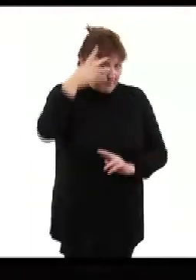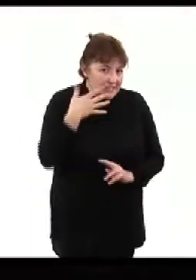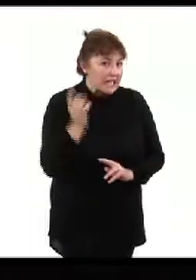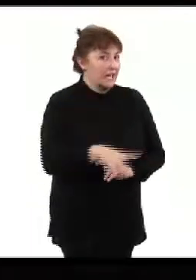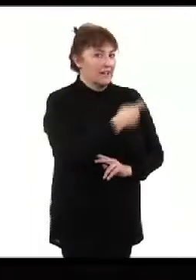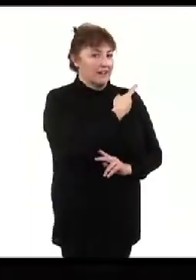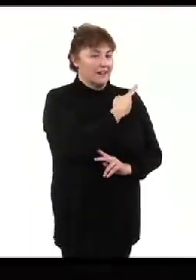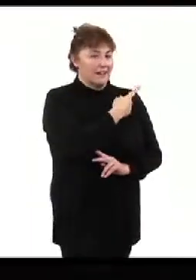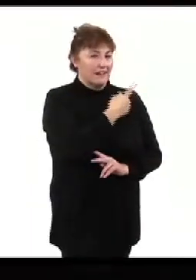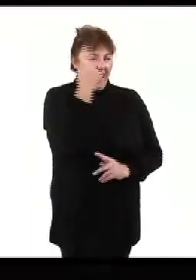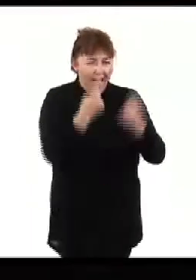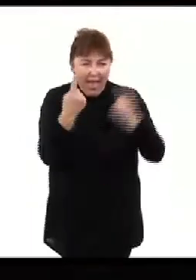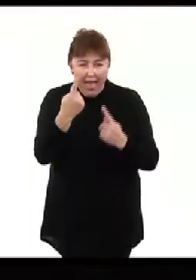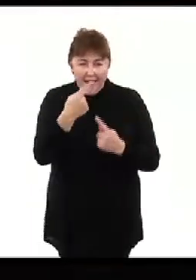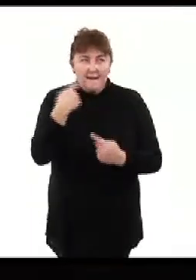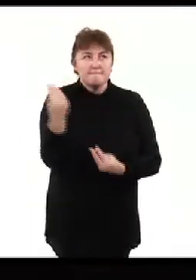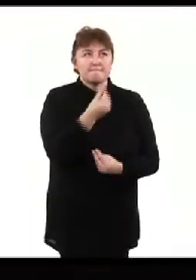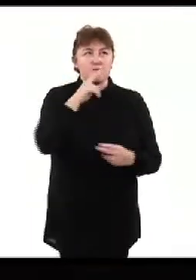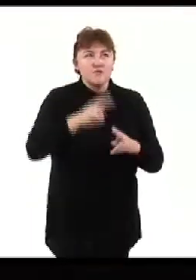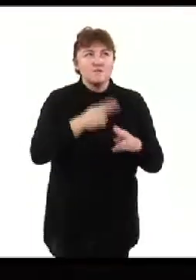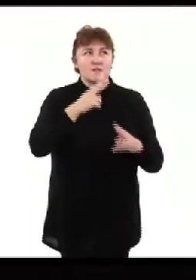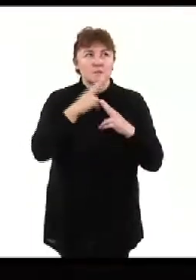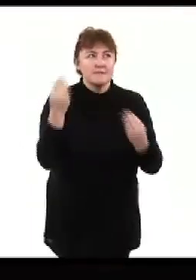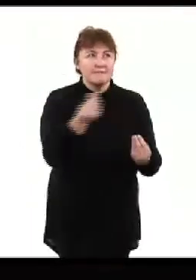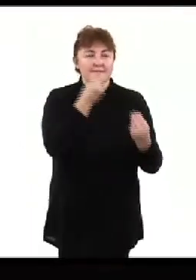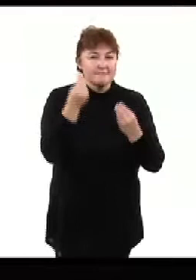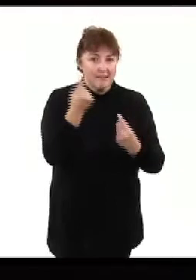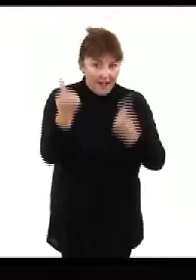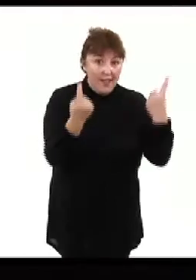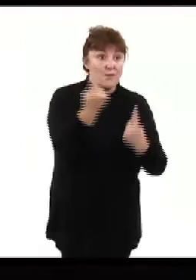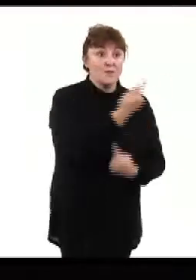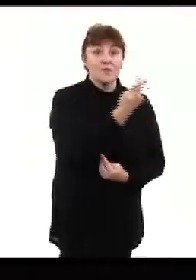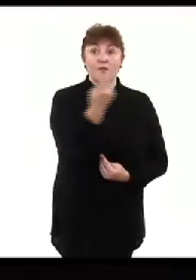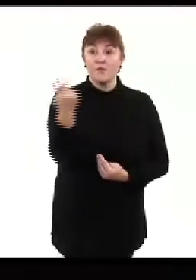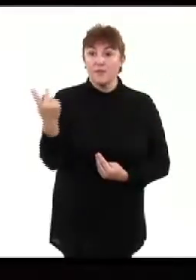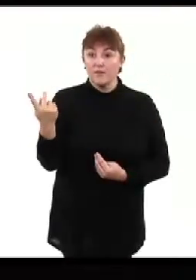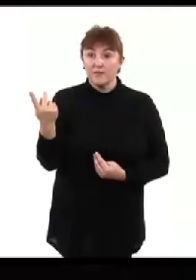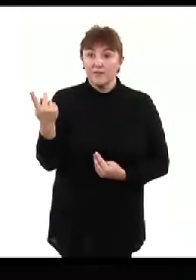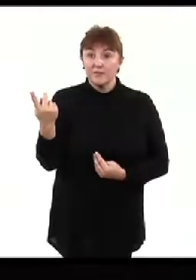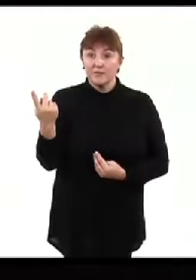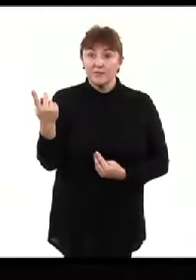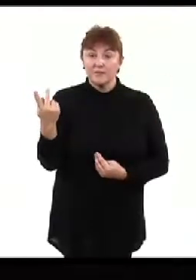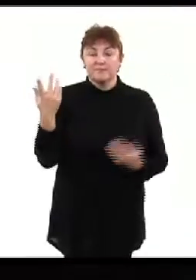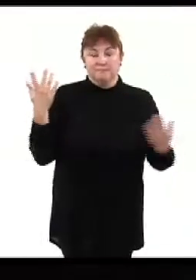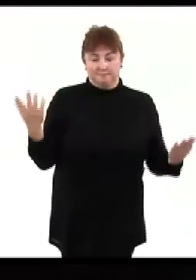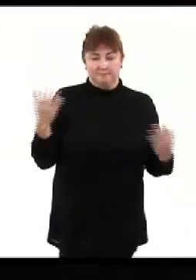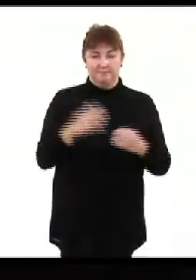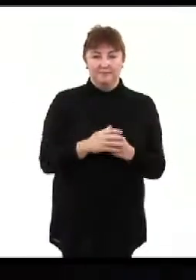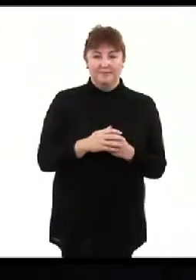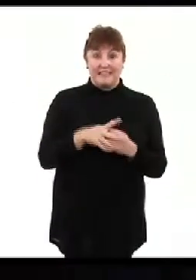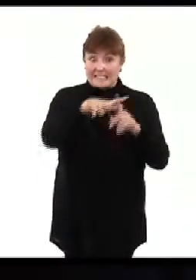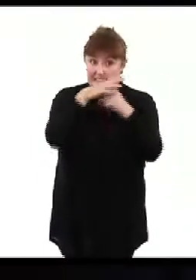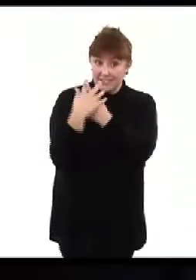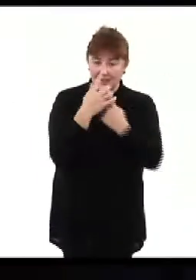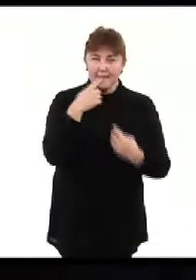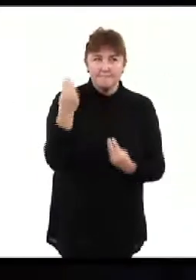Because you're in a TOT. Okay. All right. So what TOT provides, tip